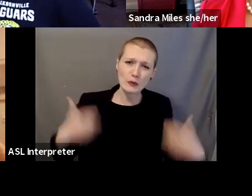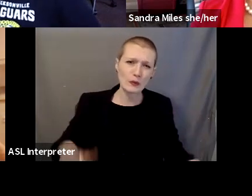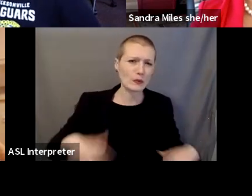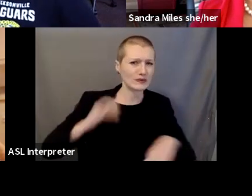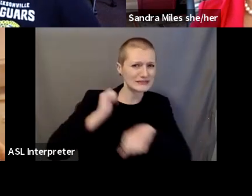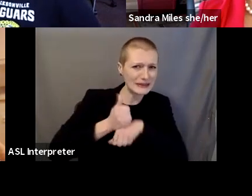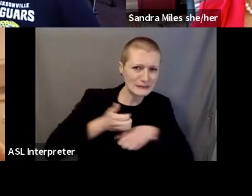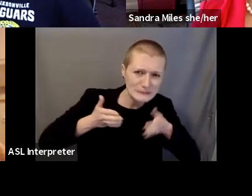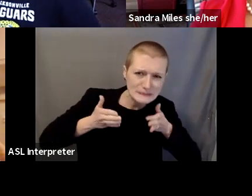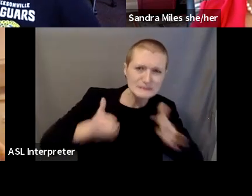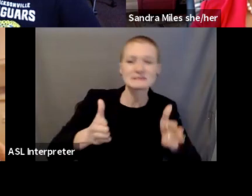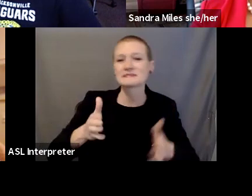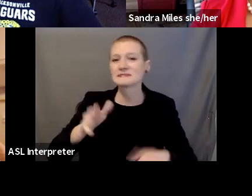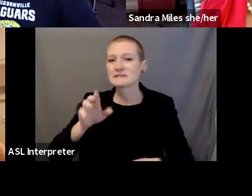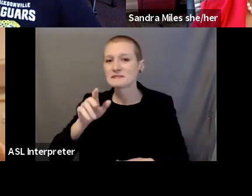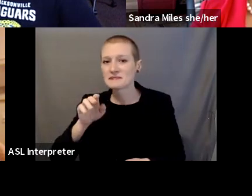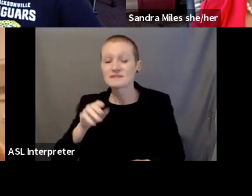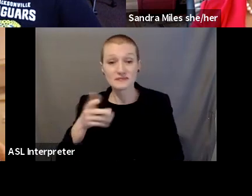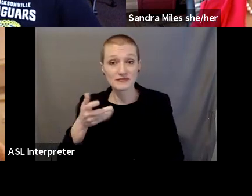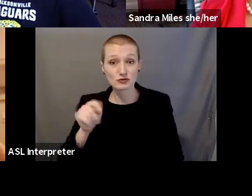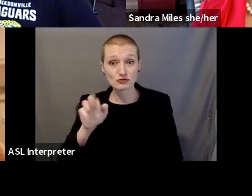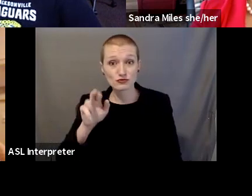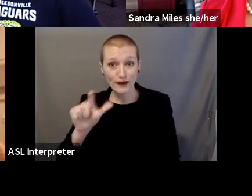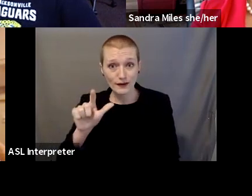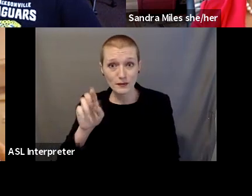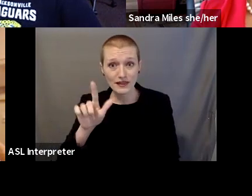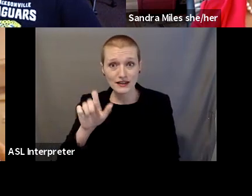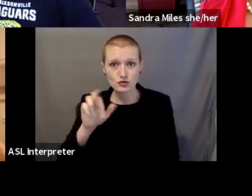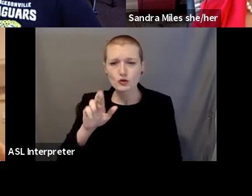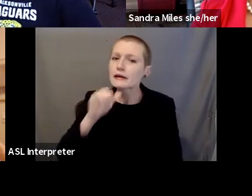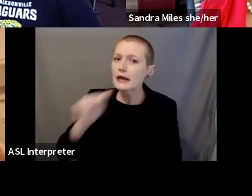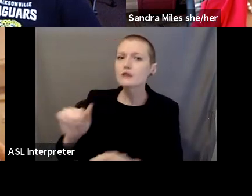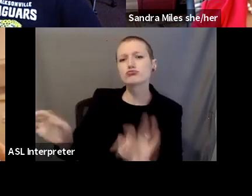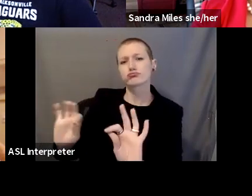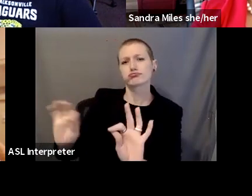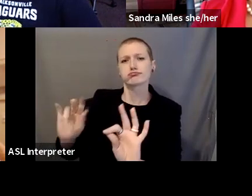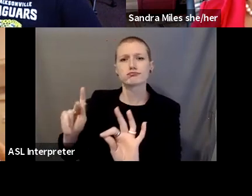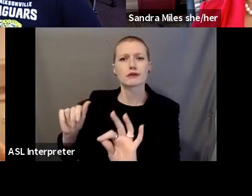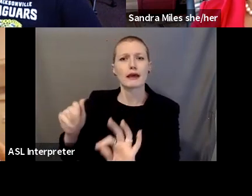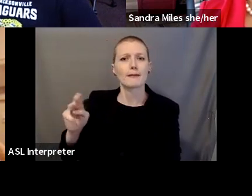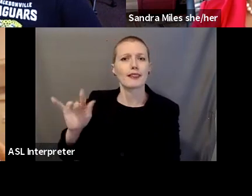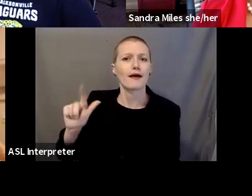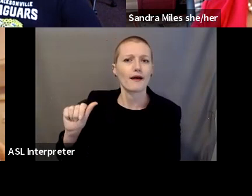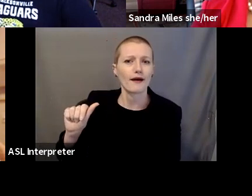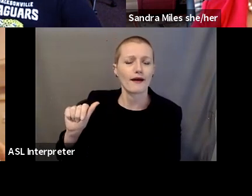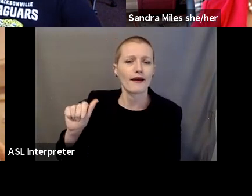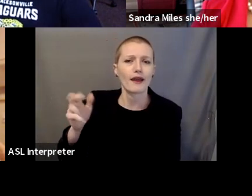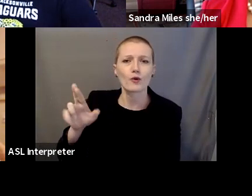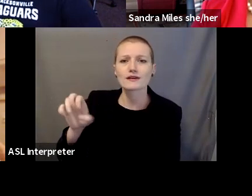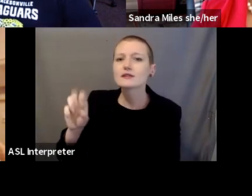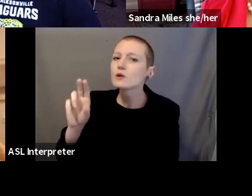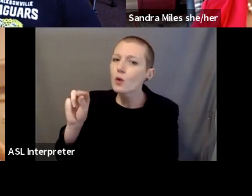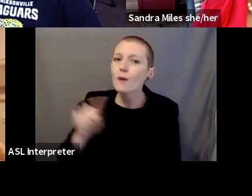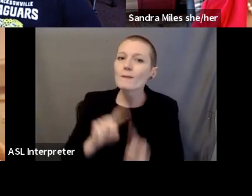And I'm not discounting Kamala Harris and what she's done, but there was a path there that was laid before Kamala Harris came